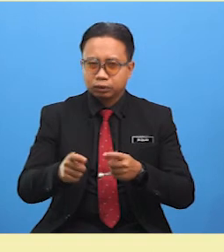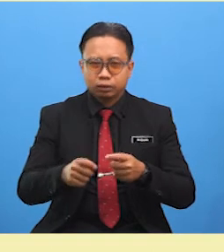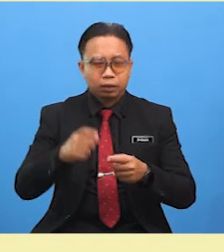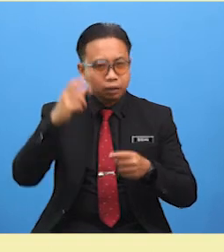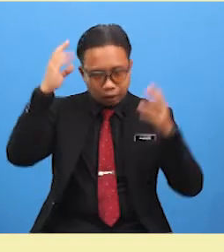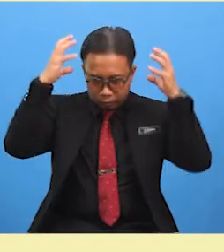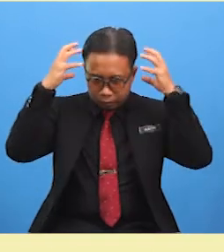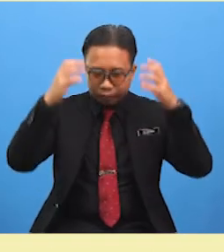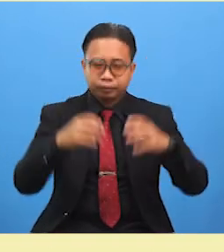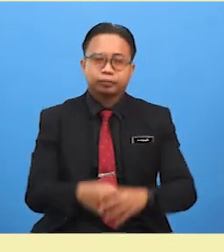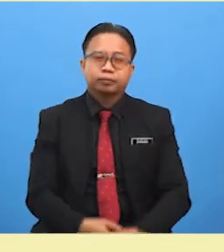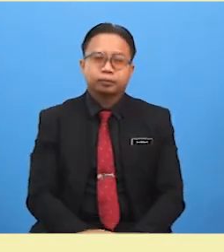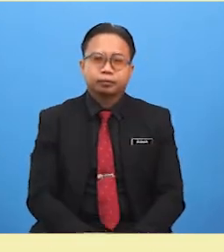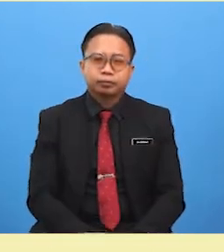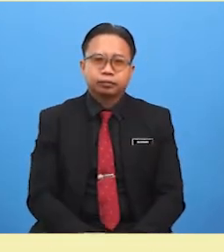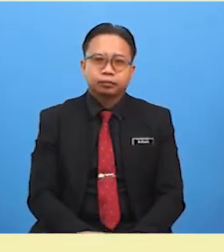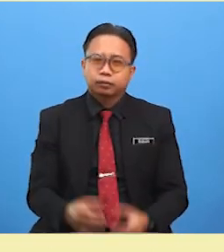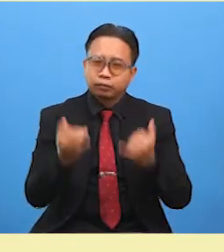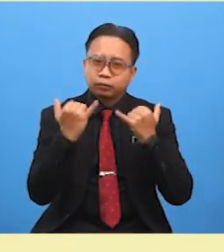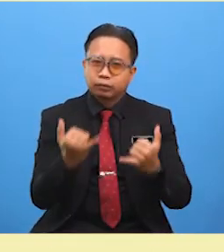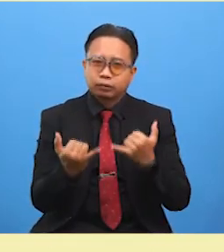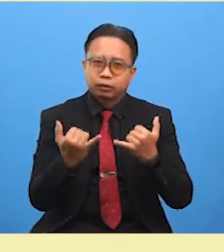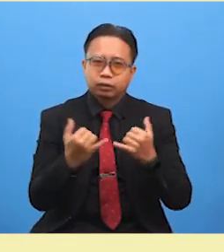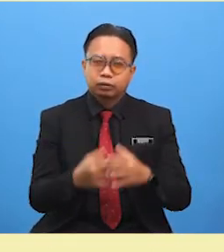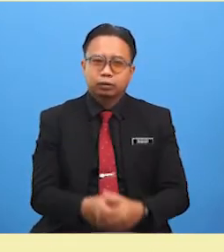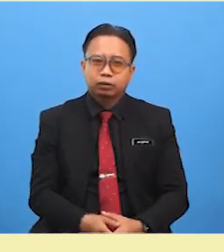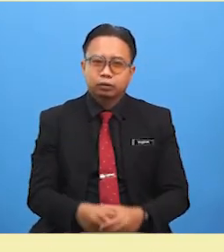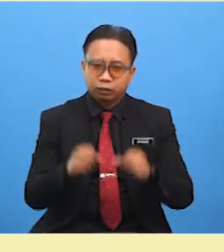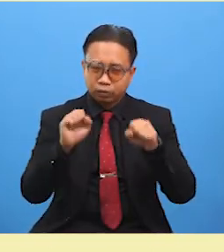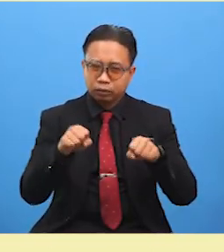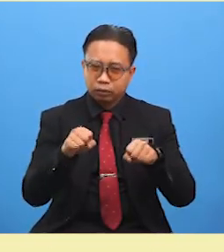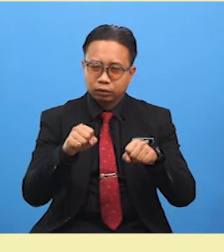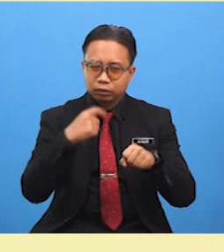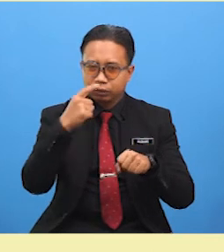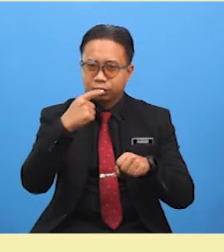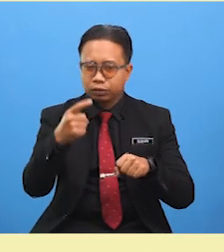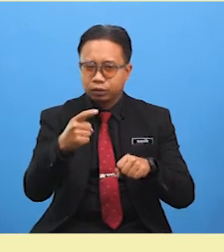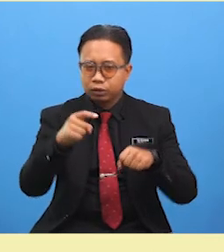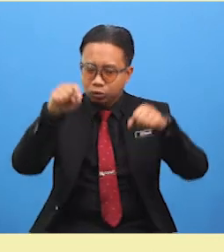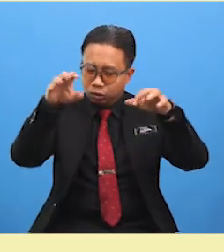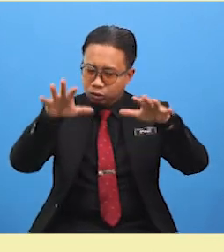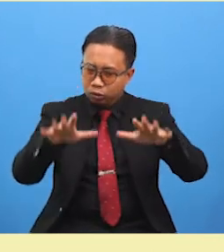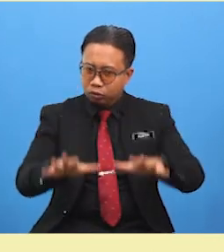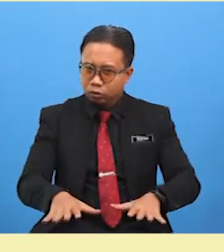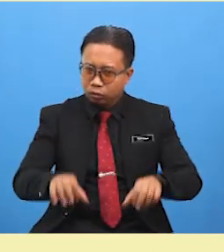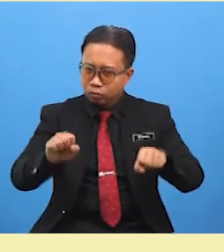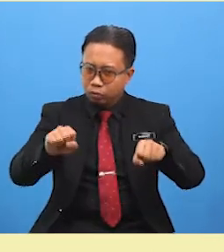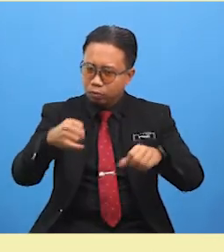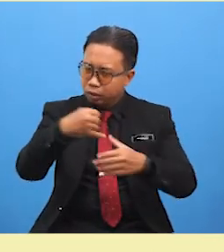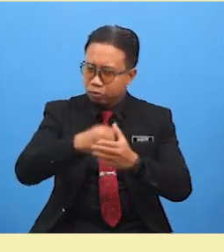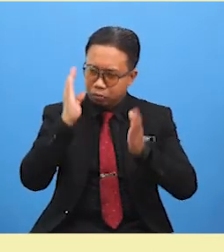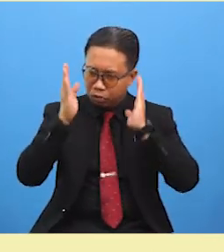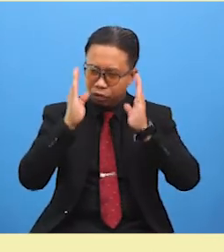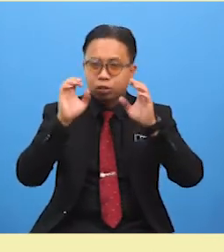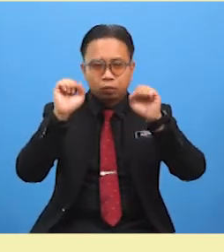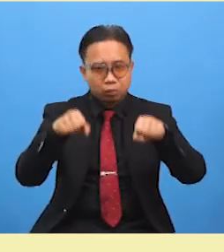helmet. So now, boys and girls, can we take a snowmobile in Malaysia?